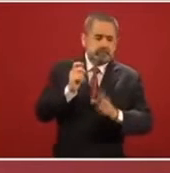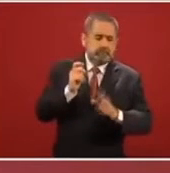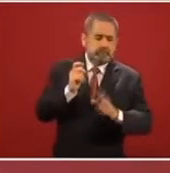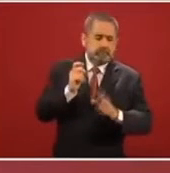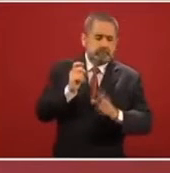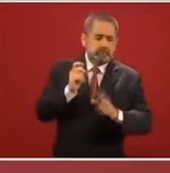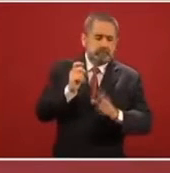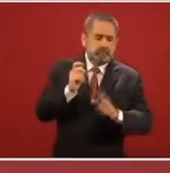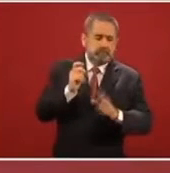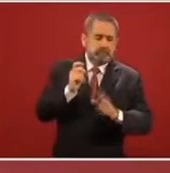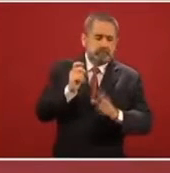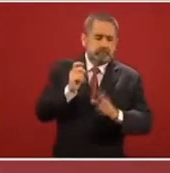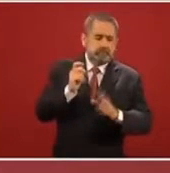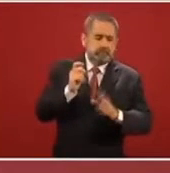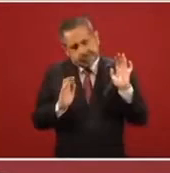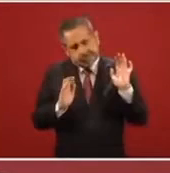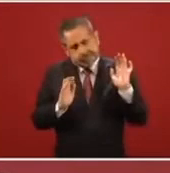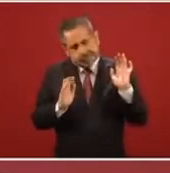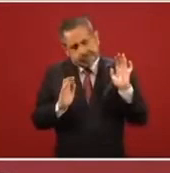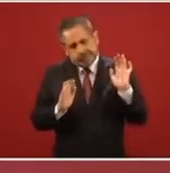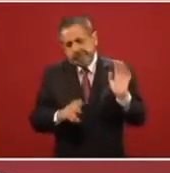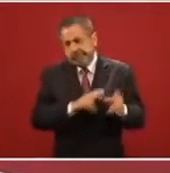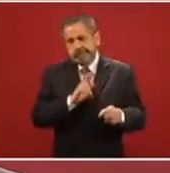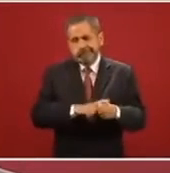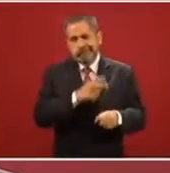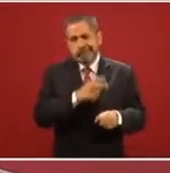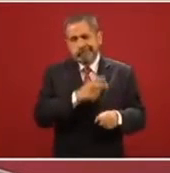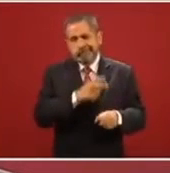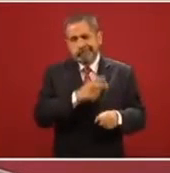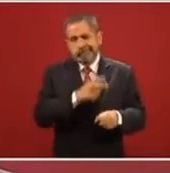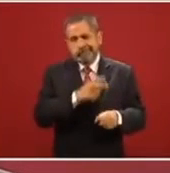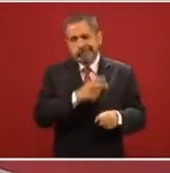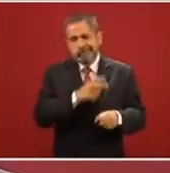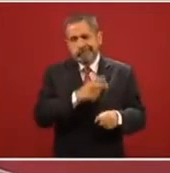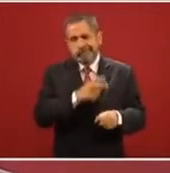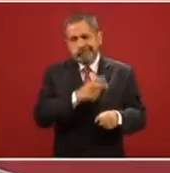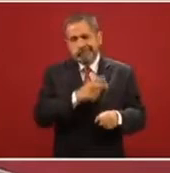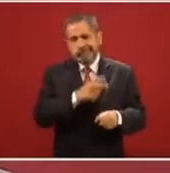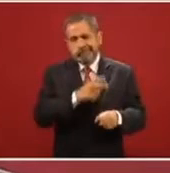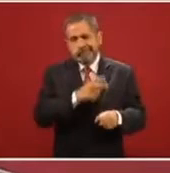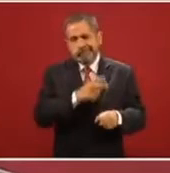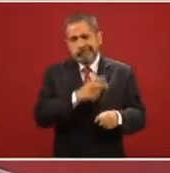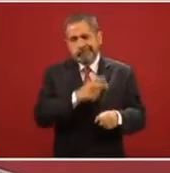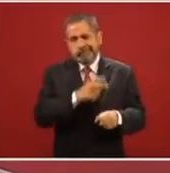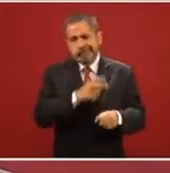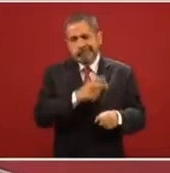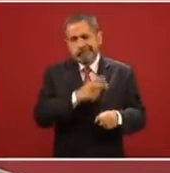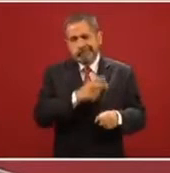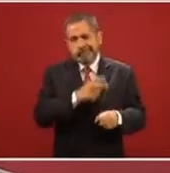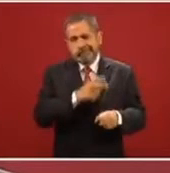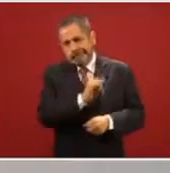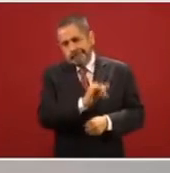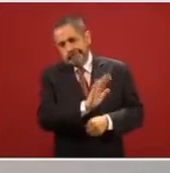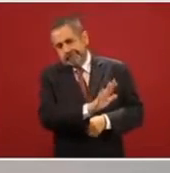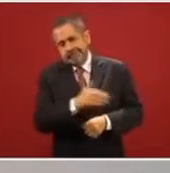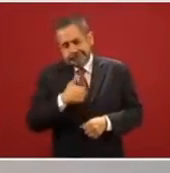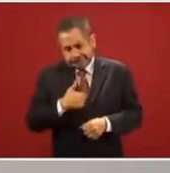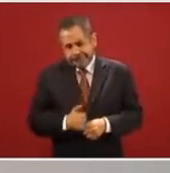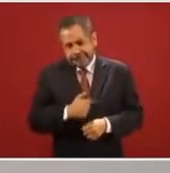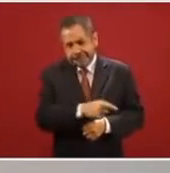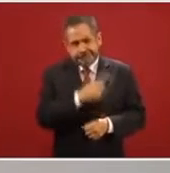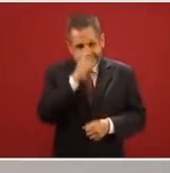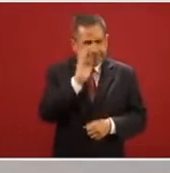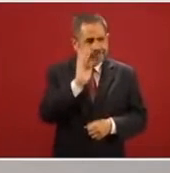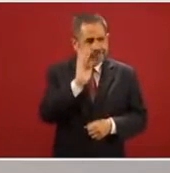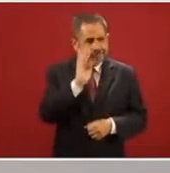y which is natural absolutamente entendible, and absolutely understandable,